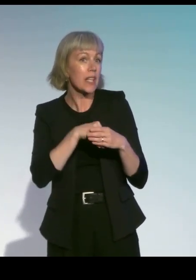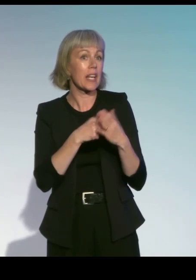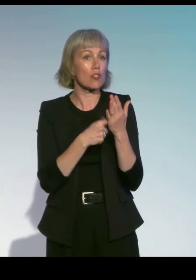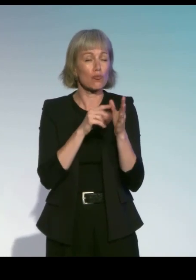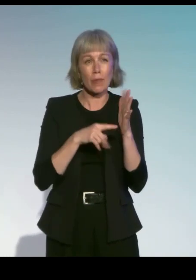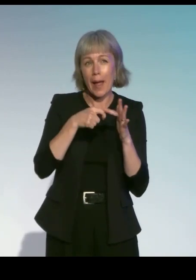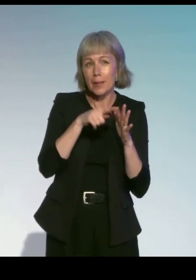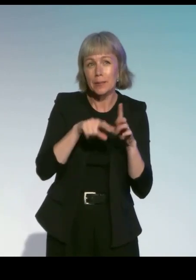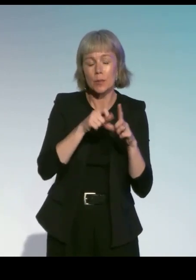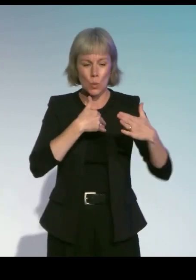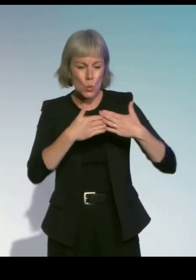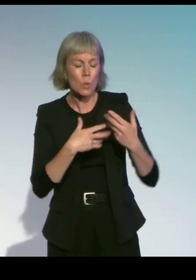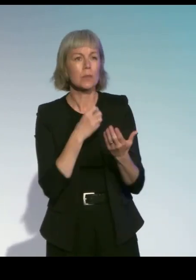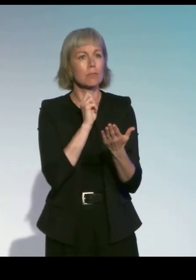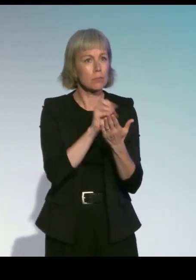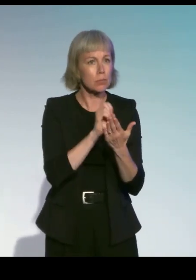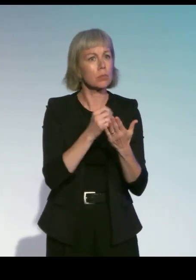sorted.